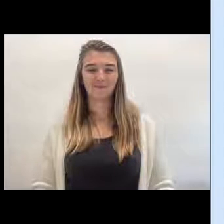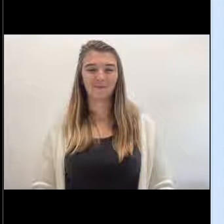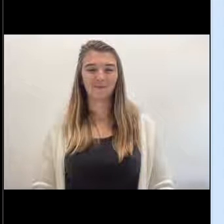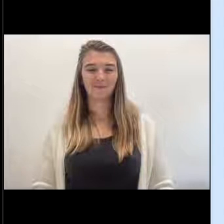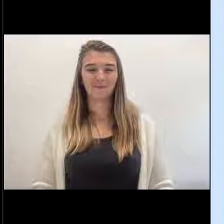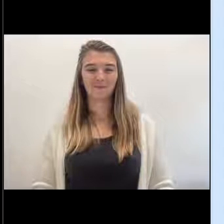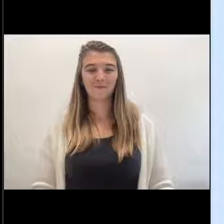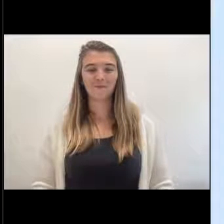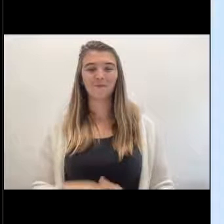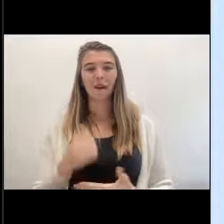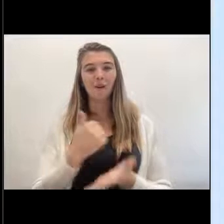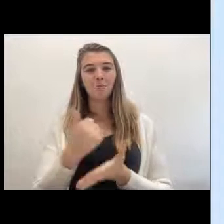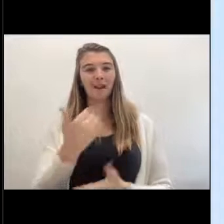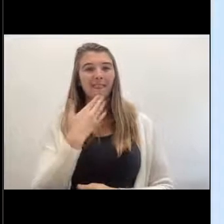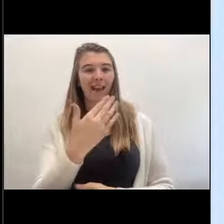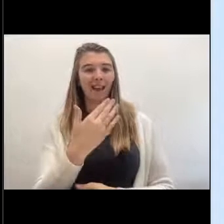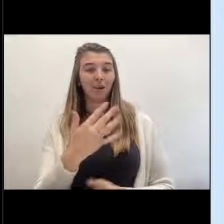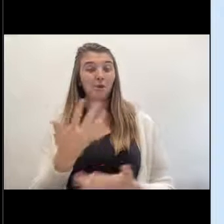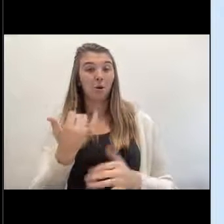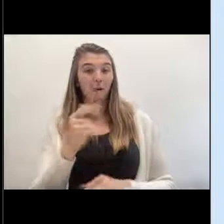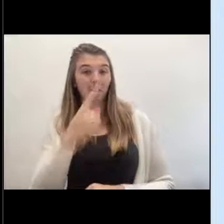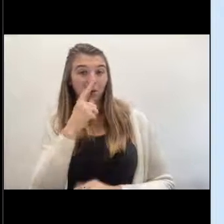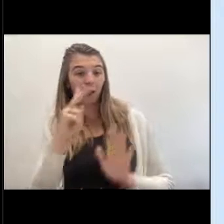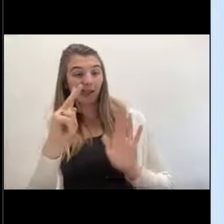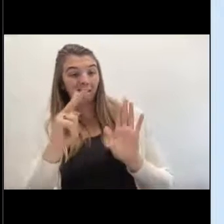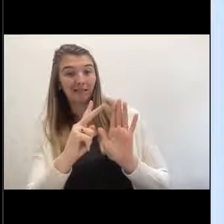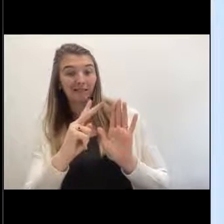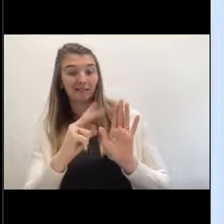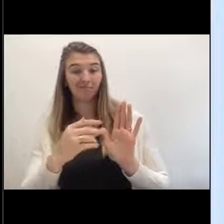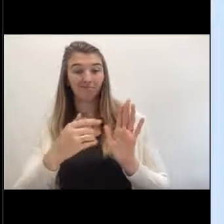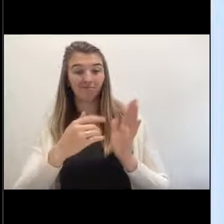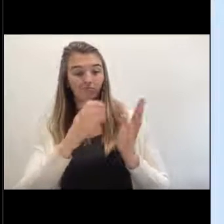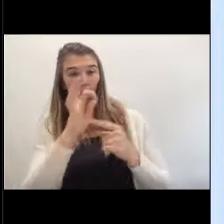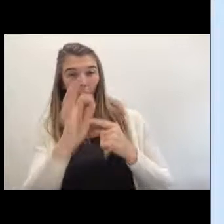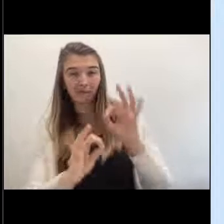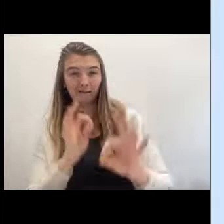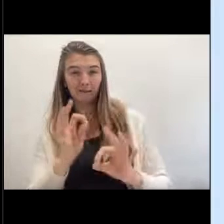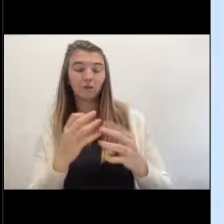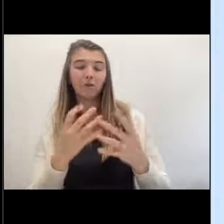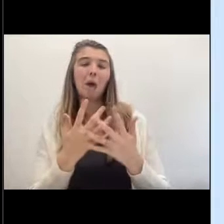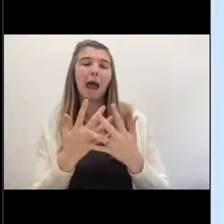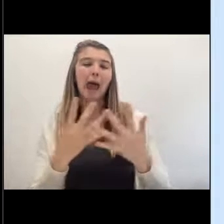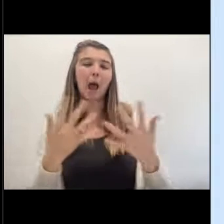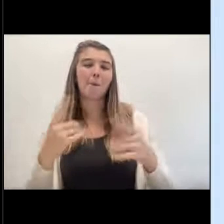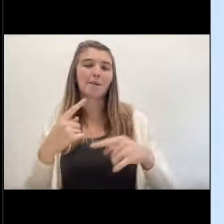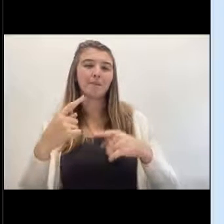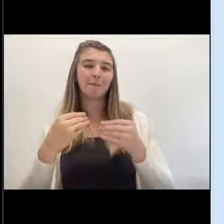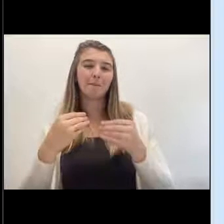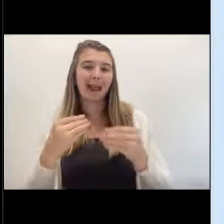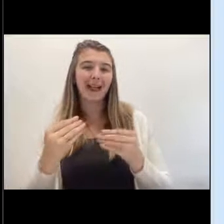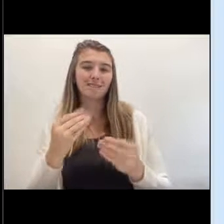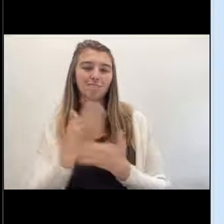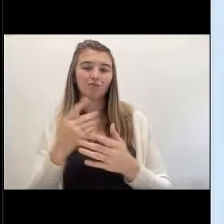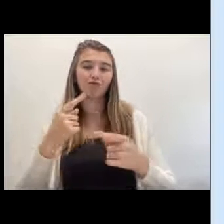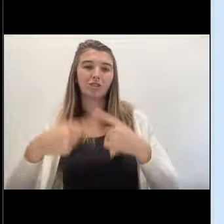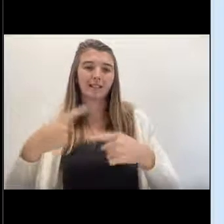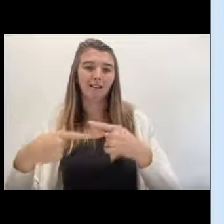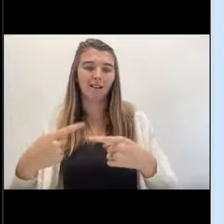Brilliant, thanks Tanya. You should be able to see that on your screen again. So roughly how much plastic do we recycle? You've got 3 options this